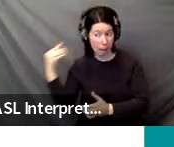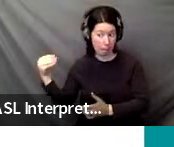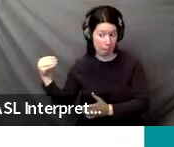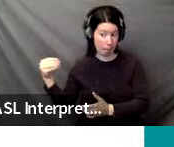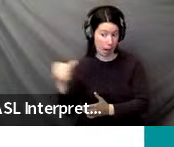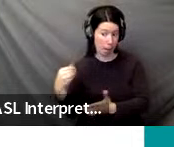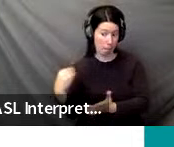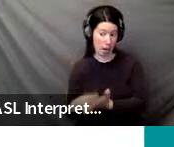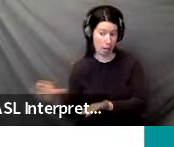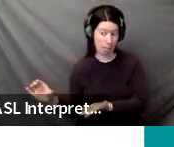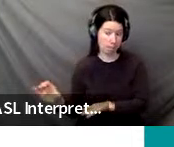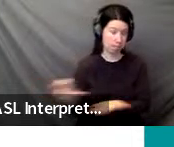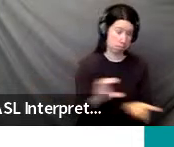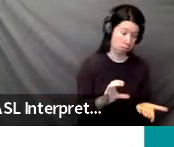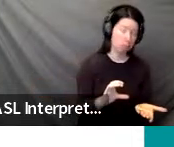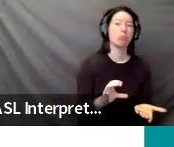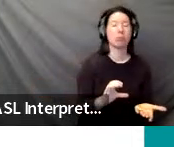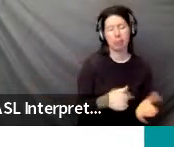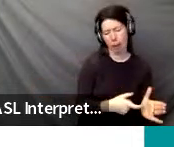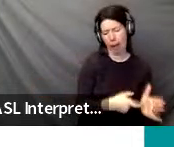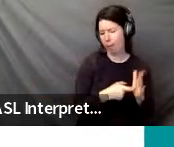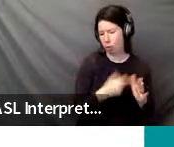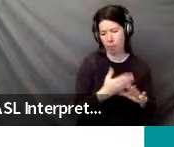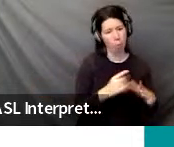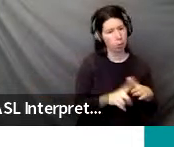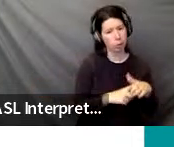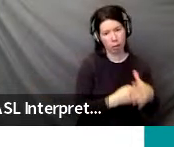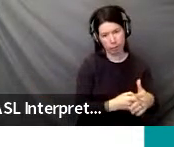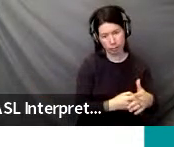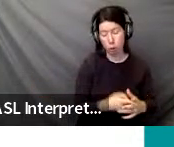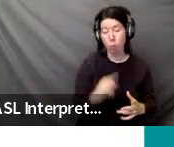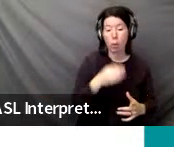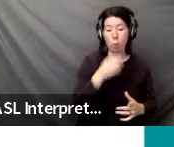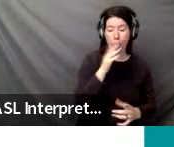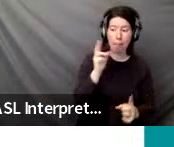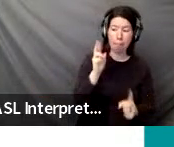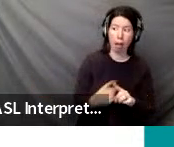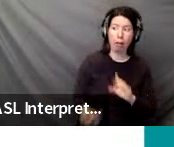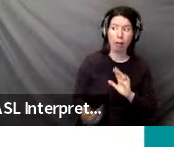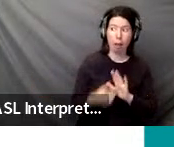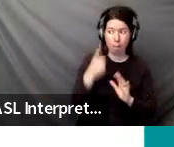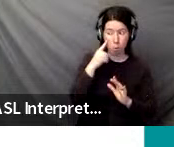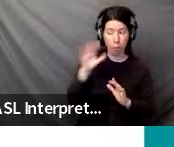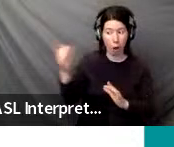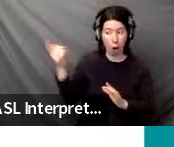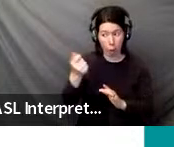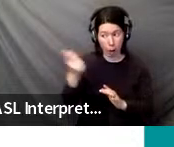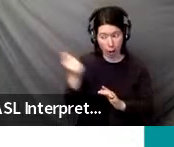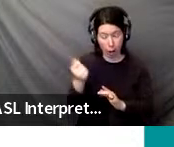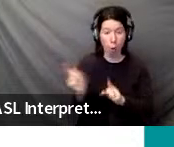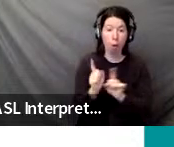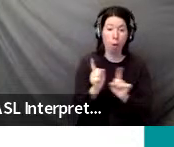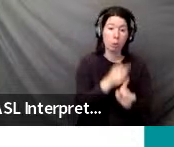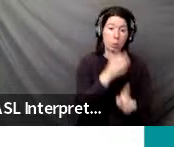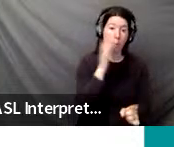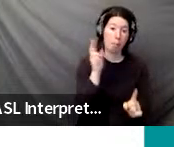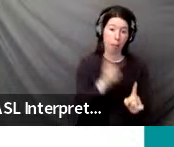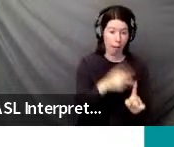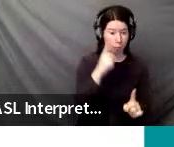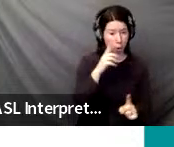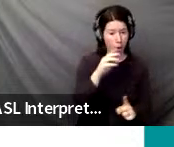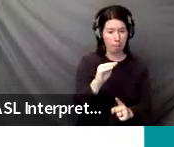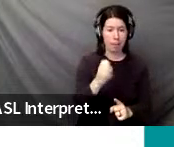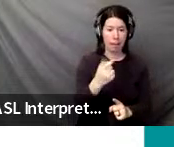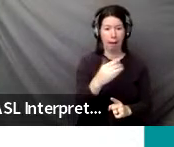necessary. So we will be reapplying for that grant, as well as applying for a mega